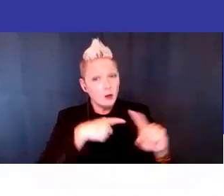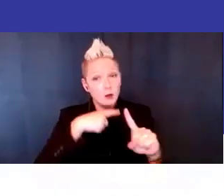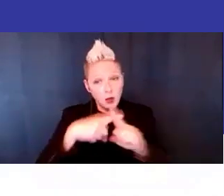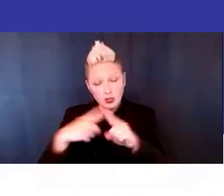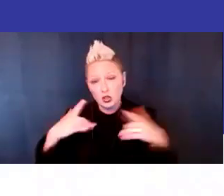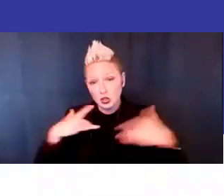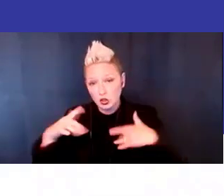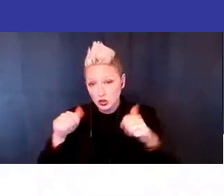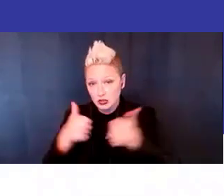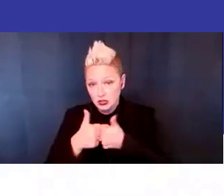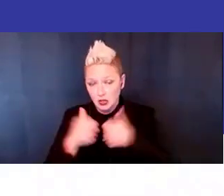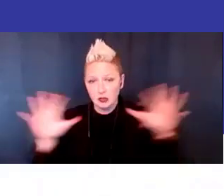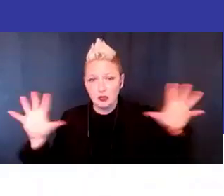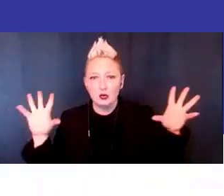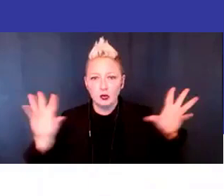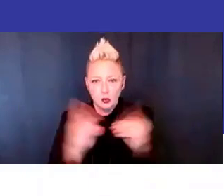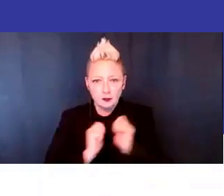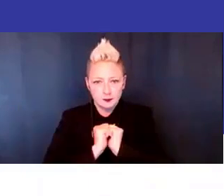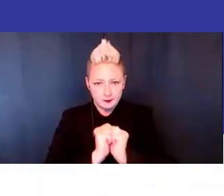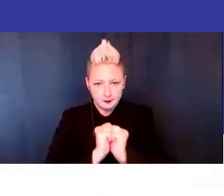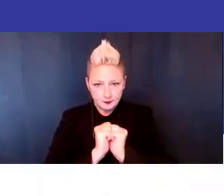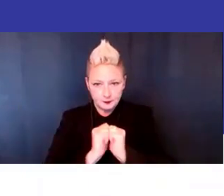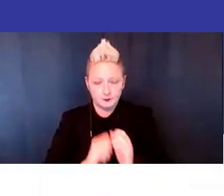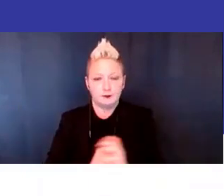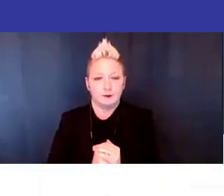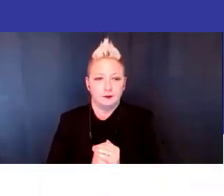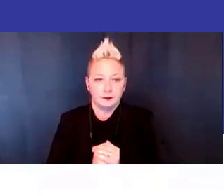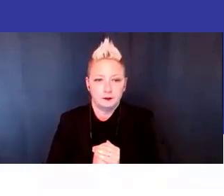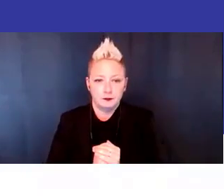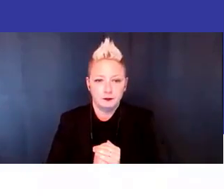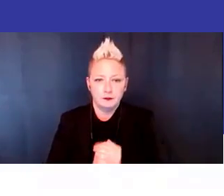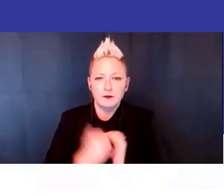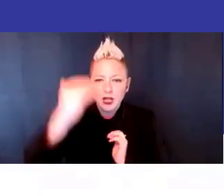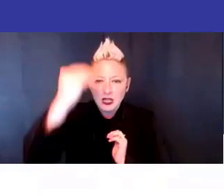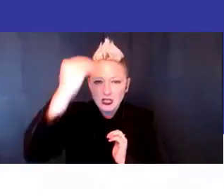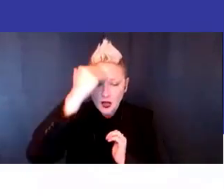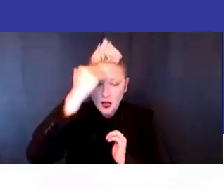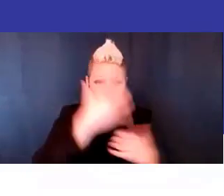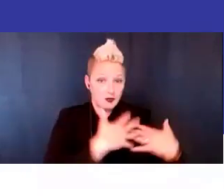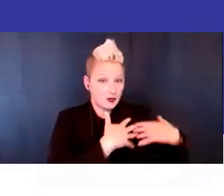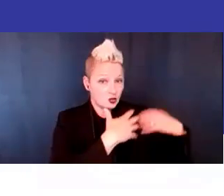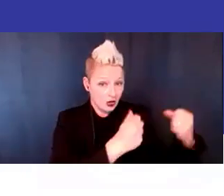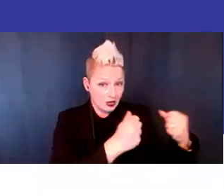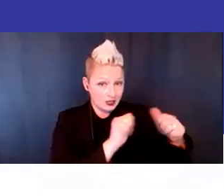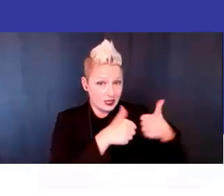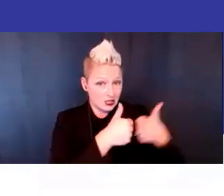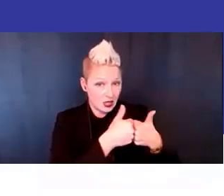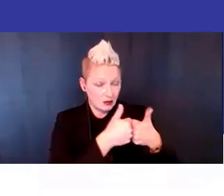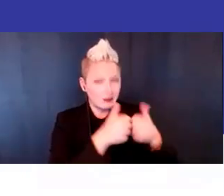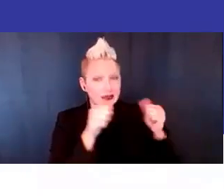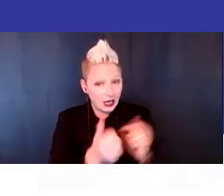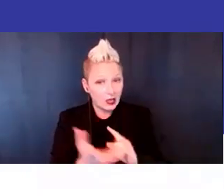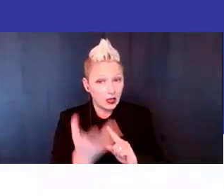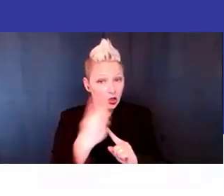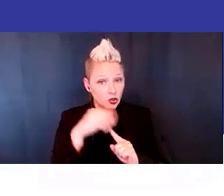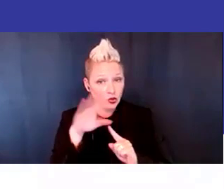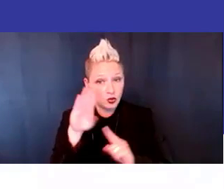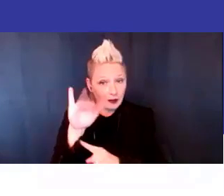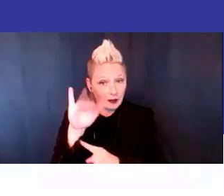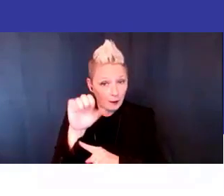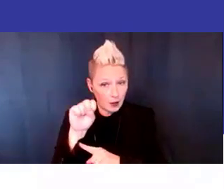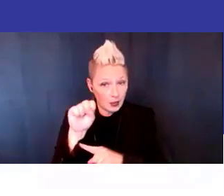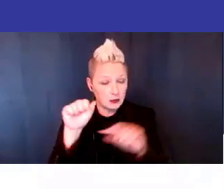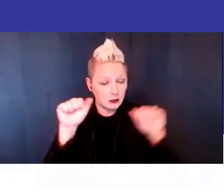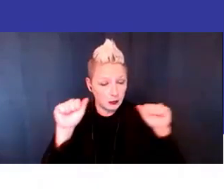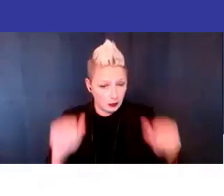and challenges. Because knowledge of strengths and challenges can be culturally biased, and to assist